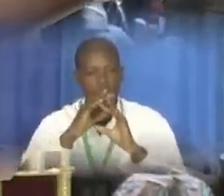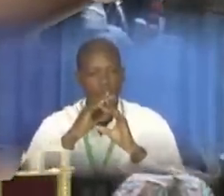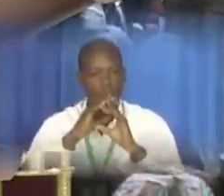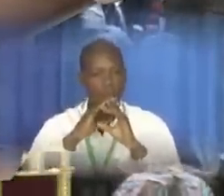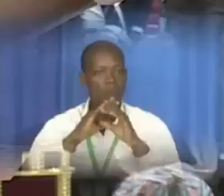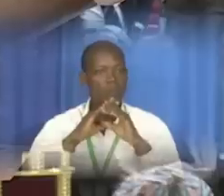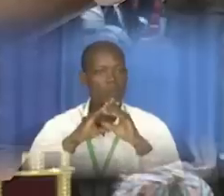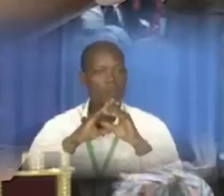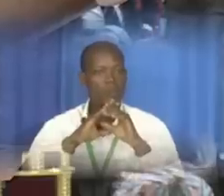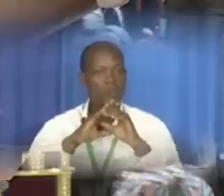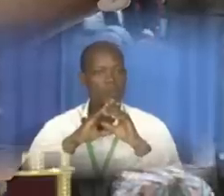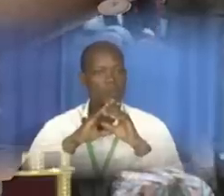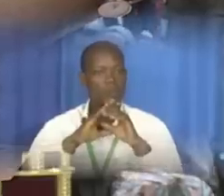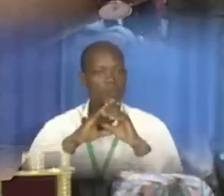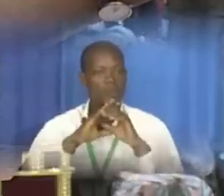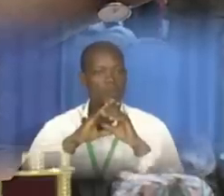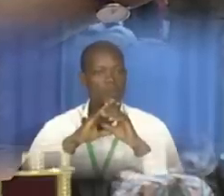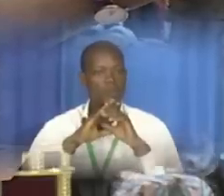Hold on.